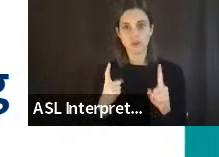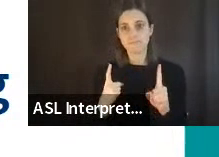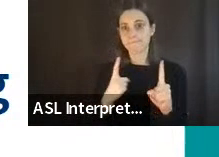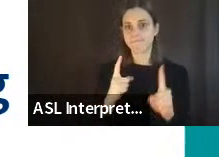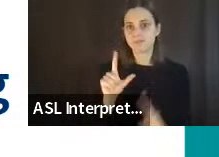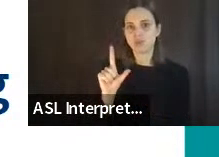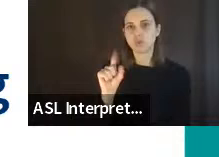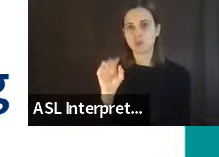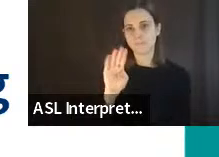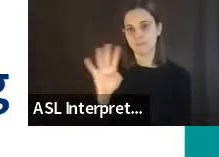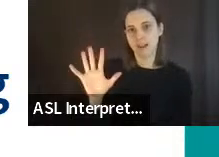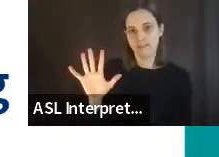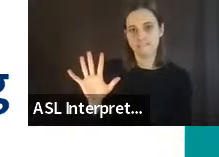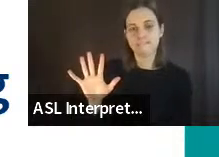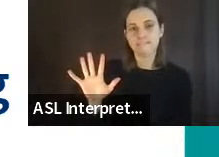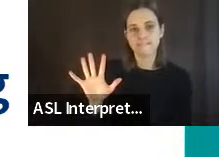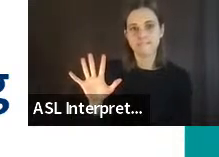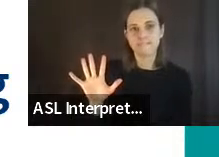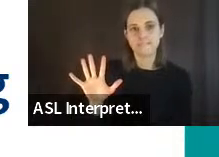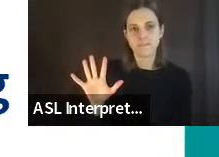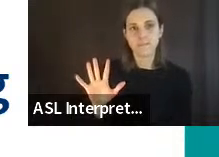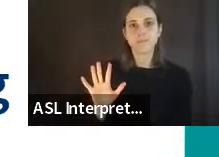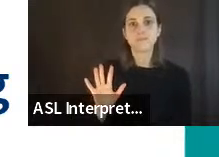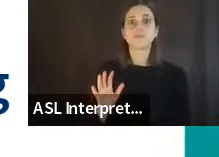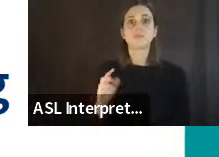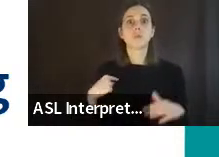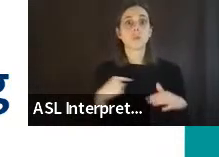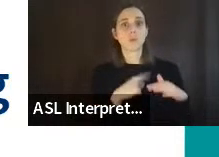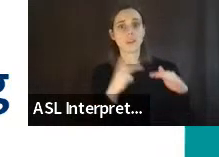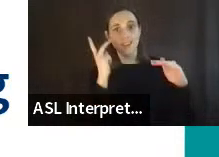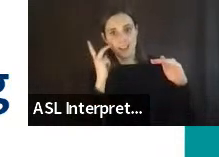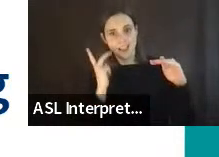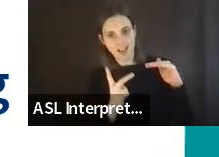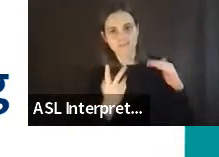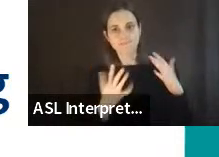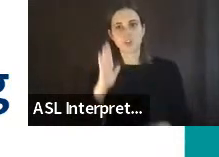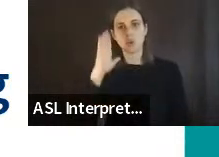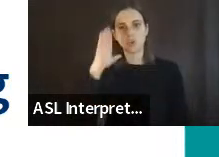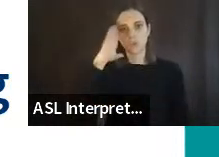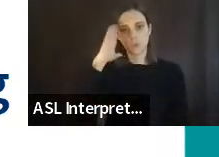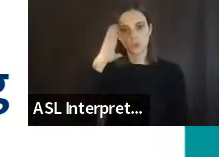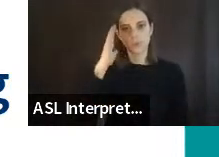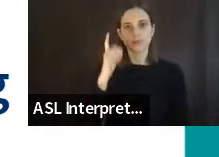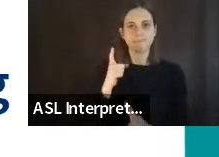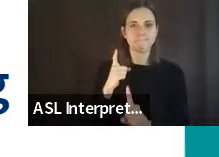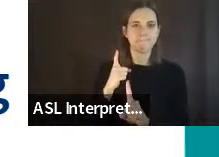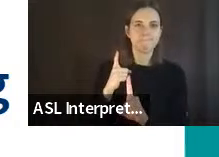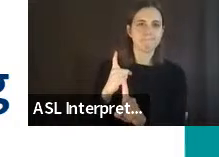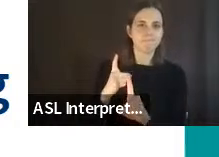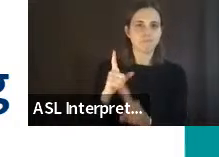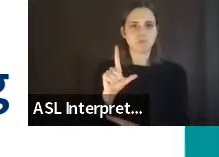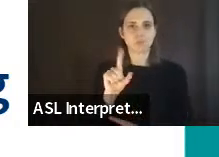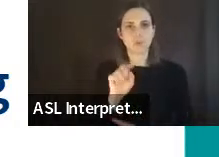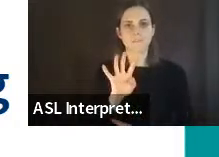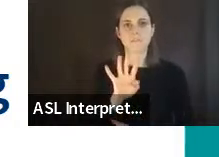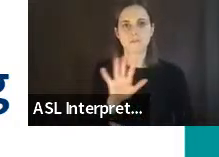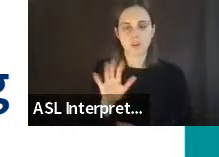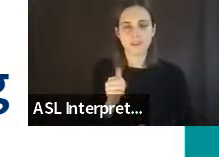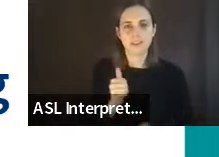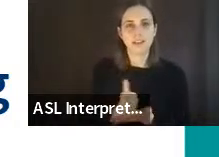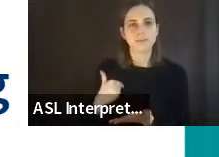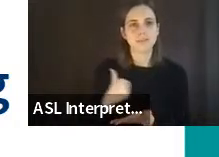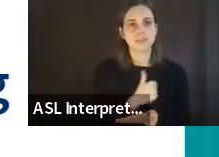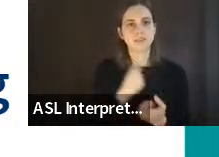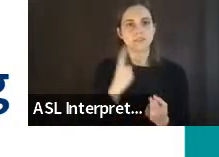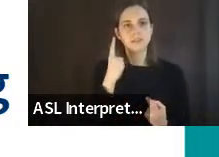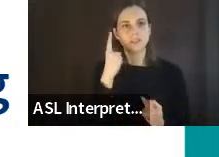the future kind of volumes. It takes into account the land use, population, and employment that is assumed for the region at